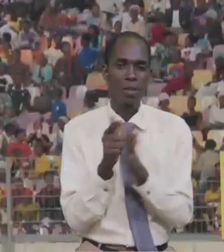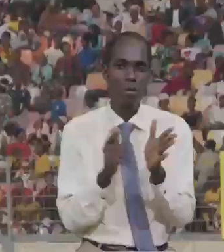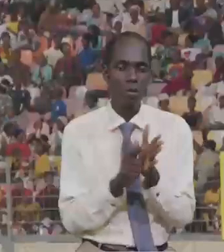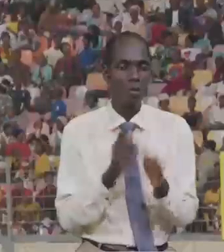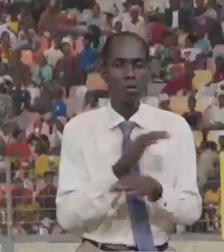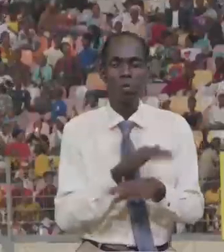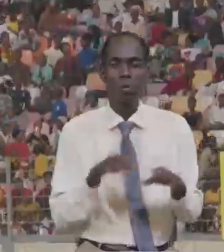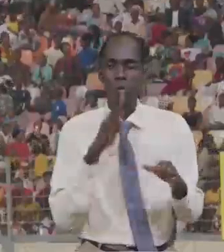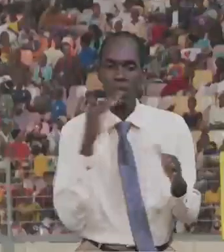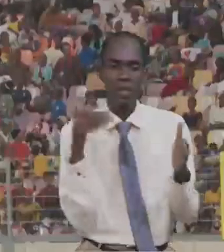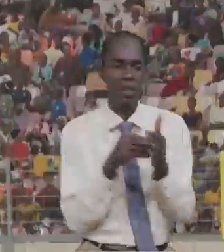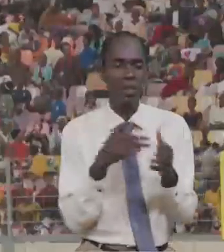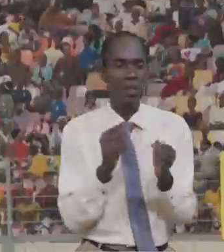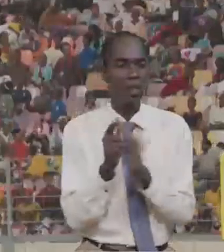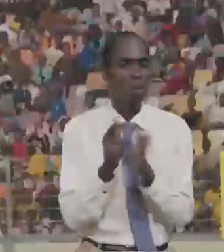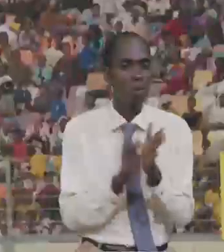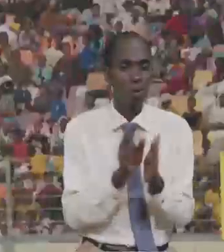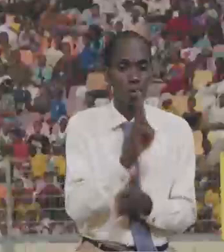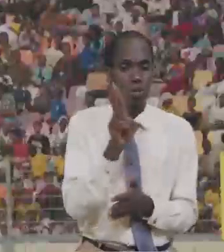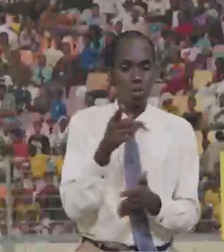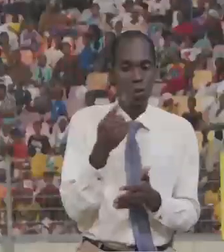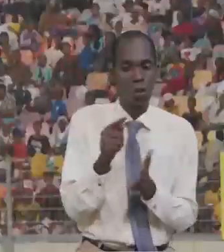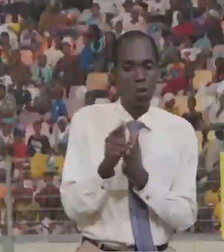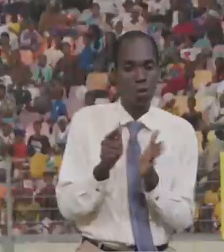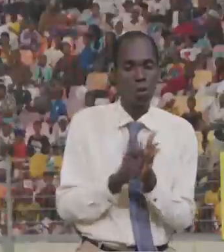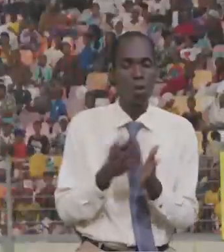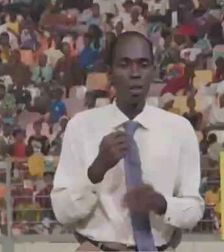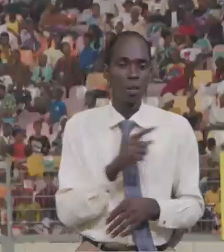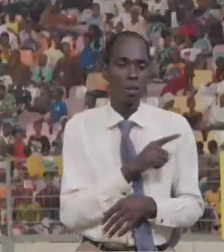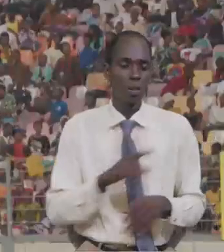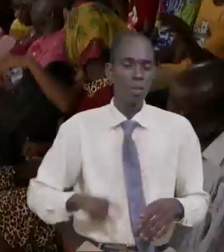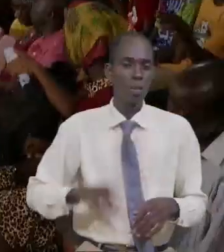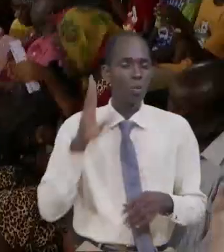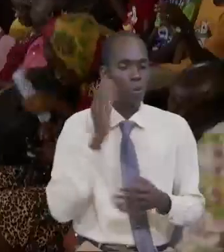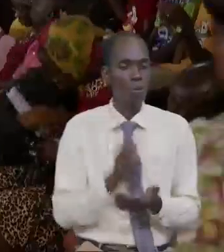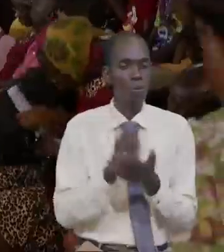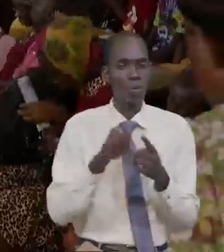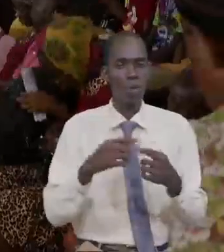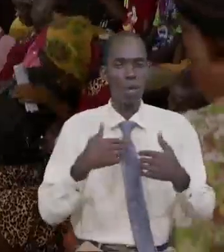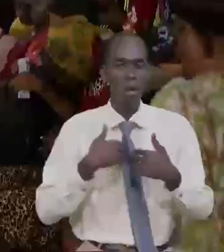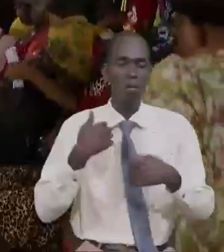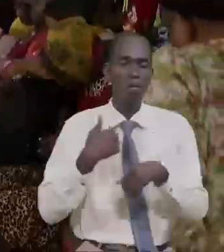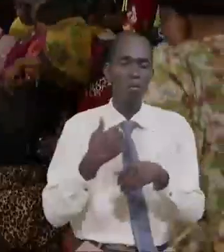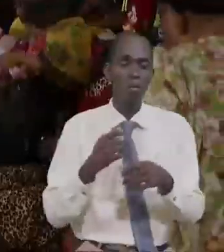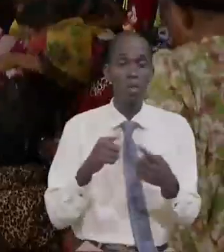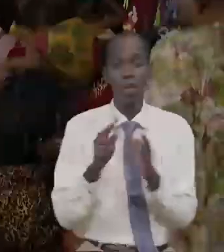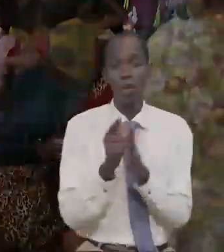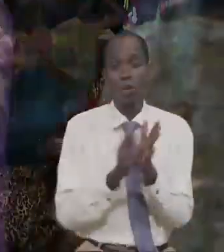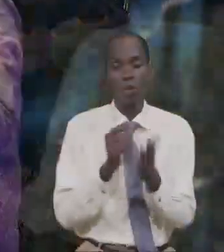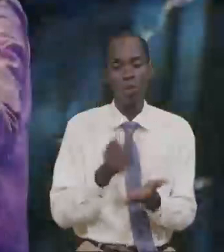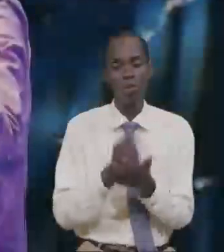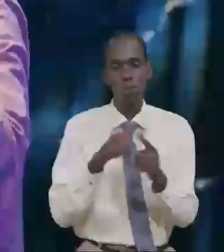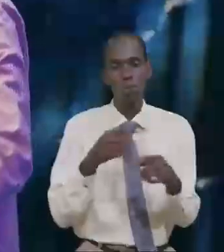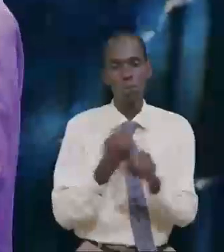Jesus' name. You know, there are people, let me say in our country, maybe in